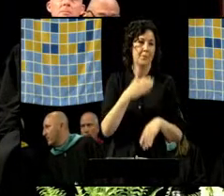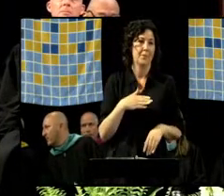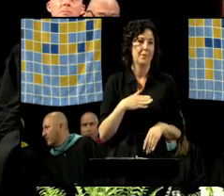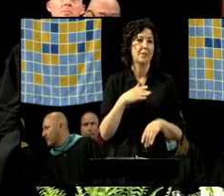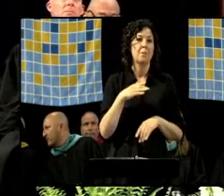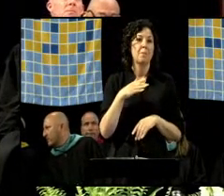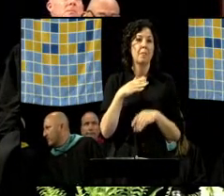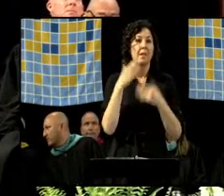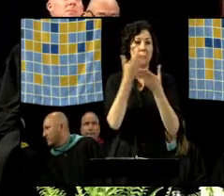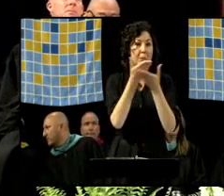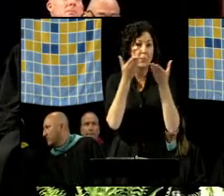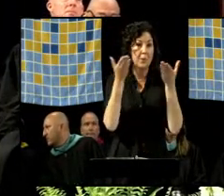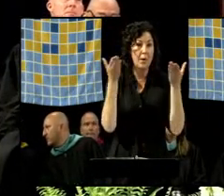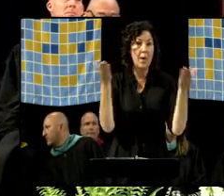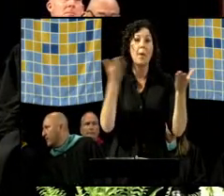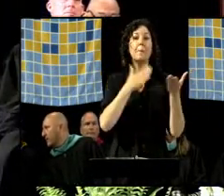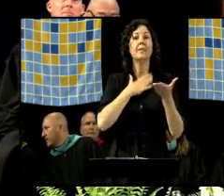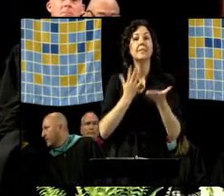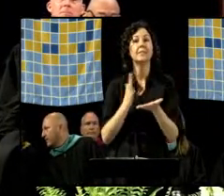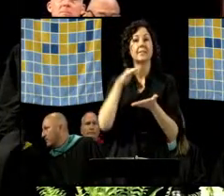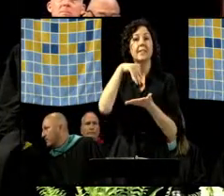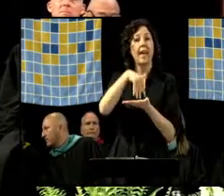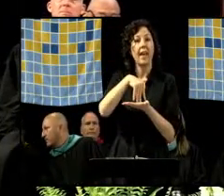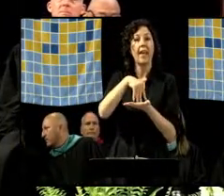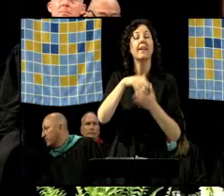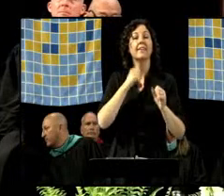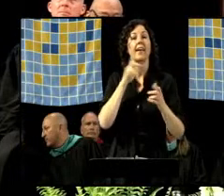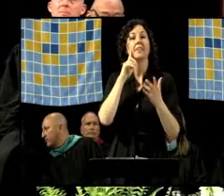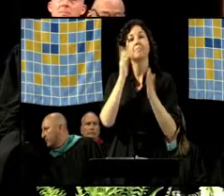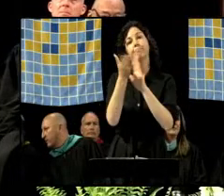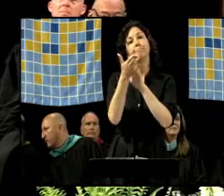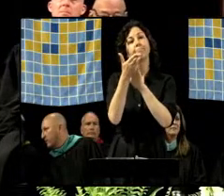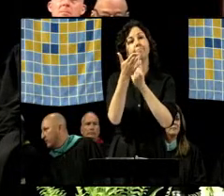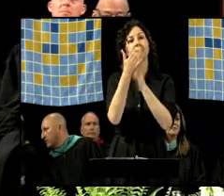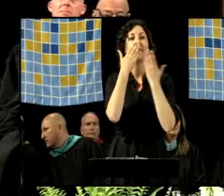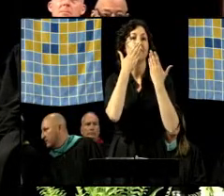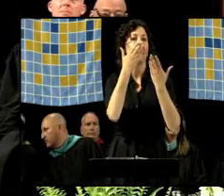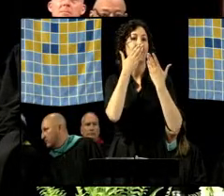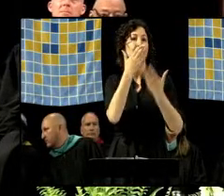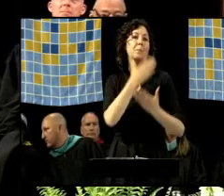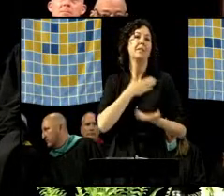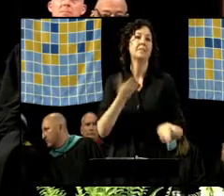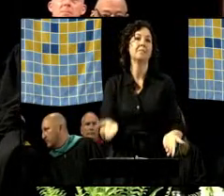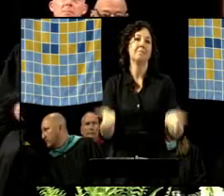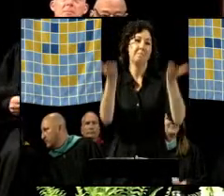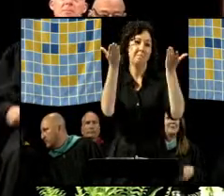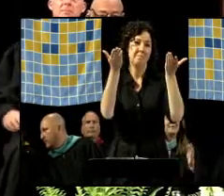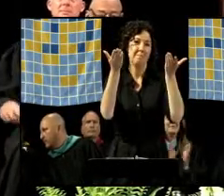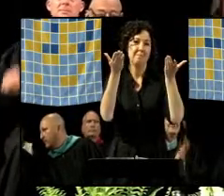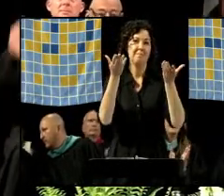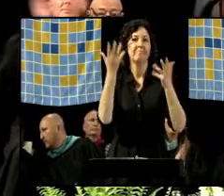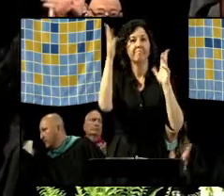faculty and staff members, please stand so that we may recognize and thank you for your service.